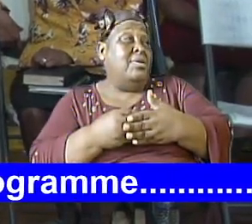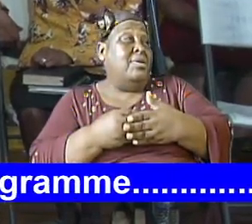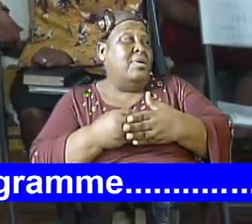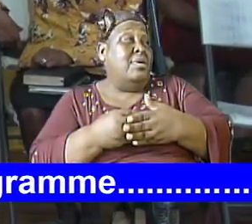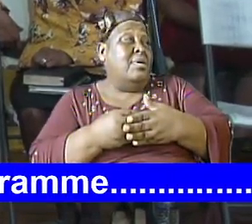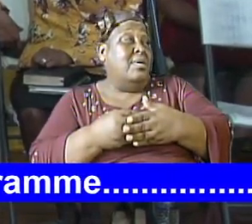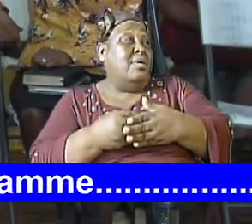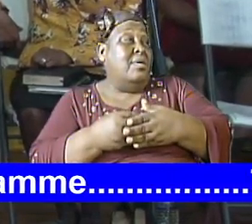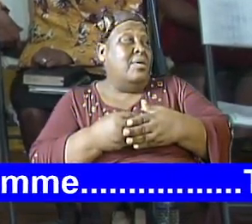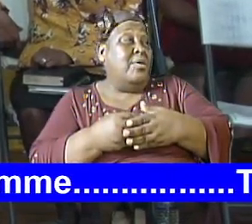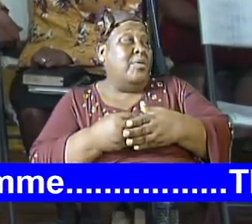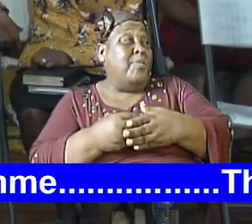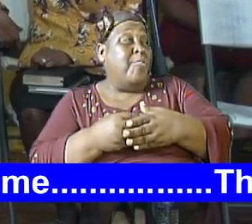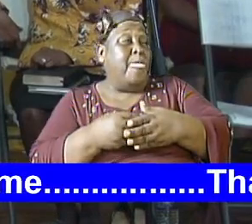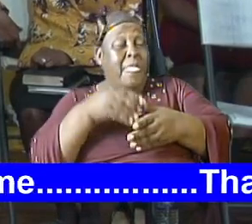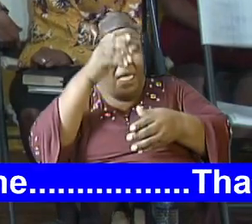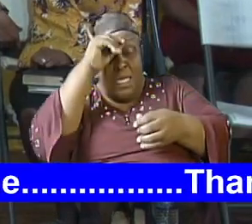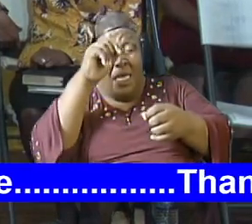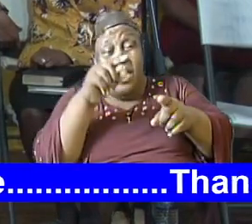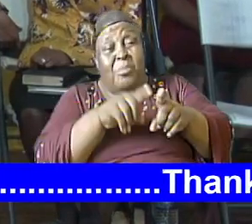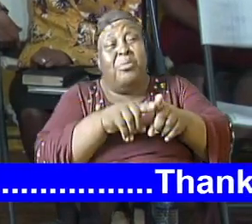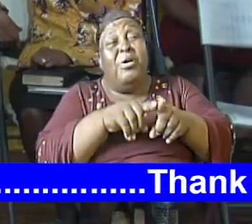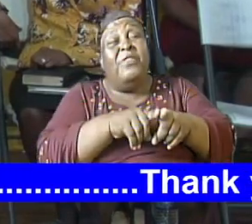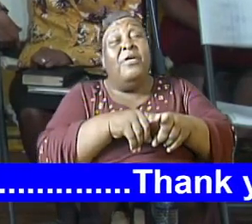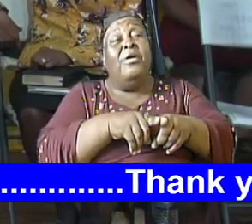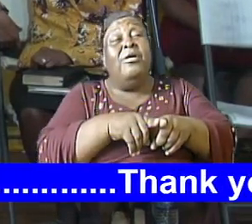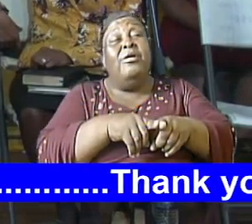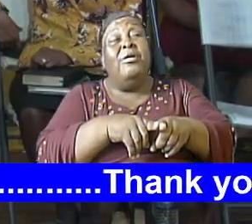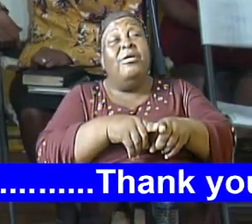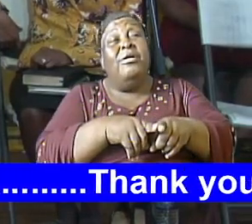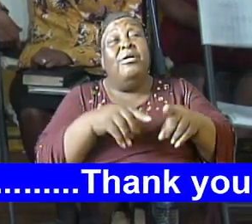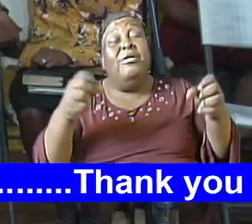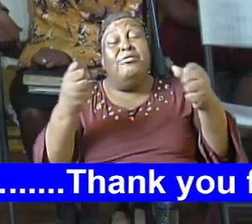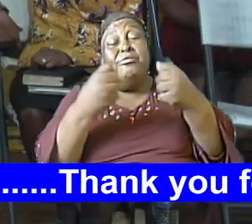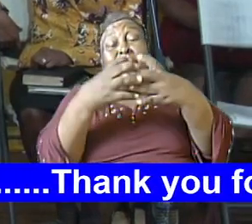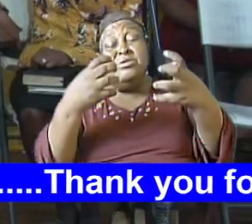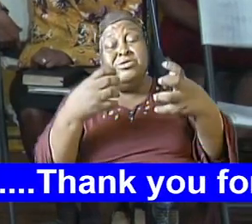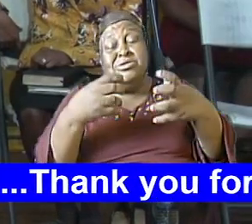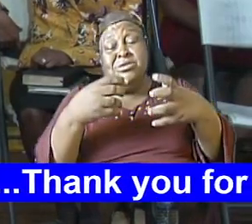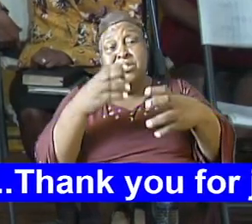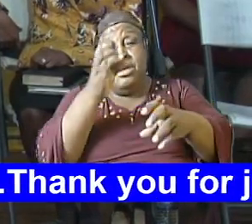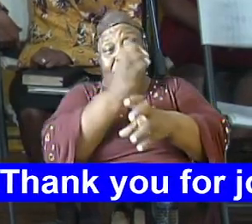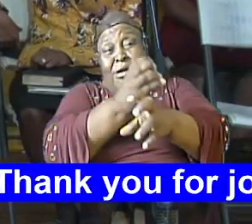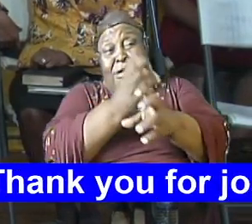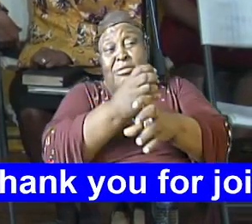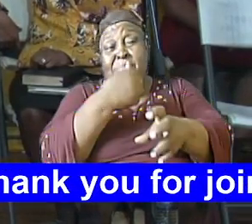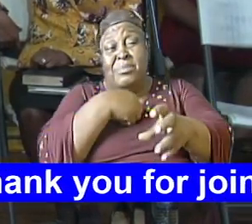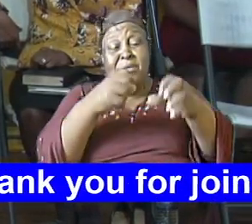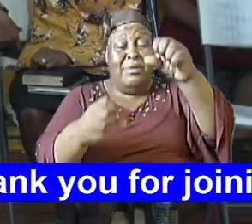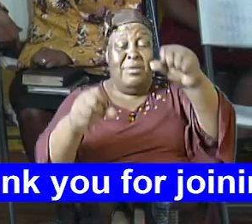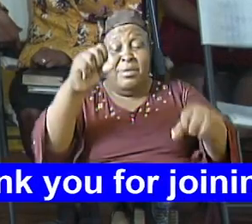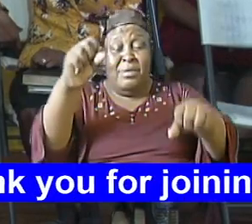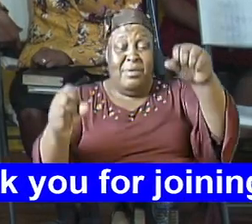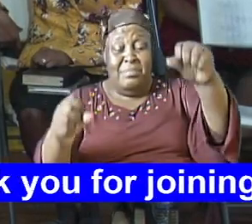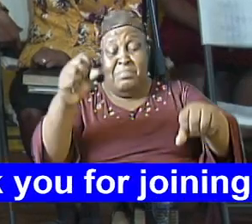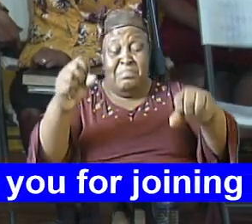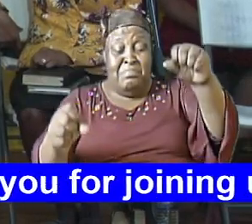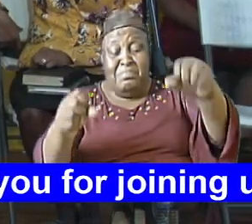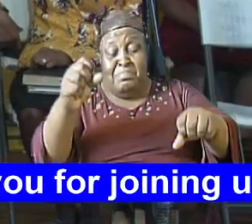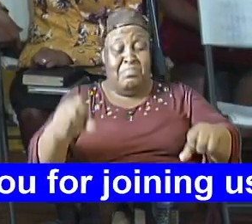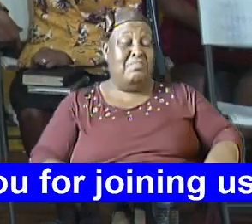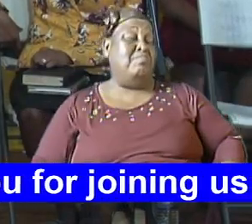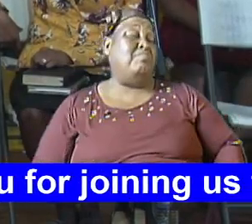My brother run into a car I was driving. It comes to about what? 200,000 roughly for repair. And somebody car I